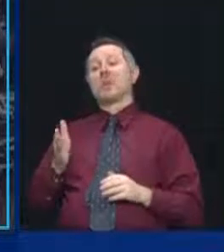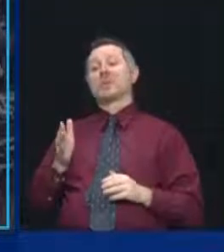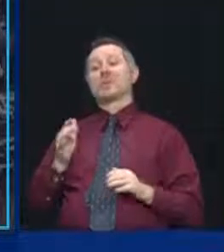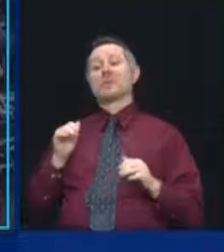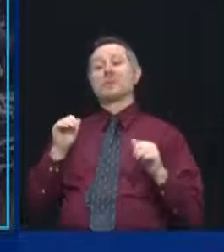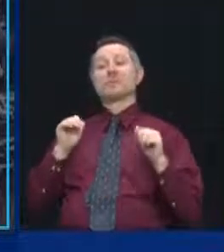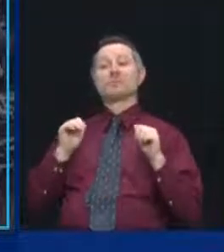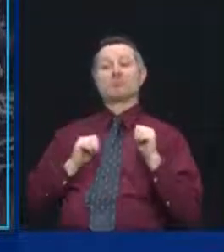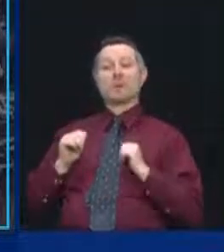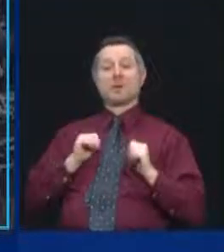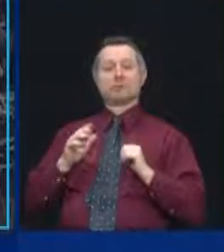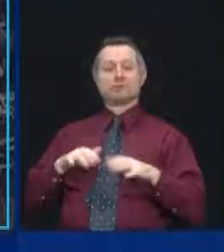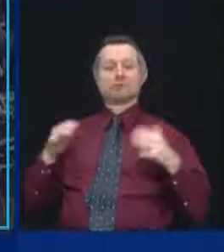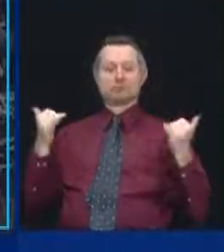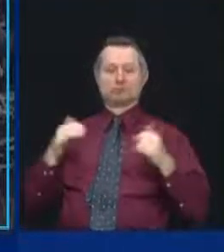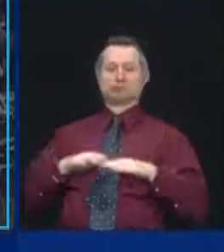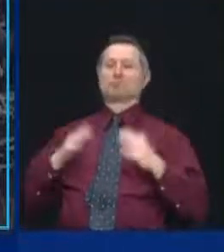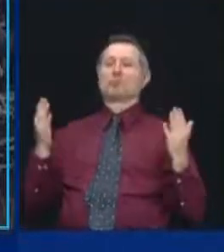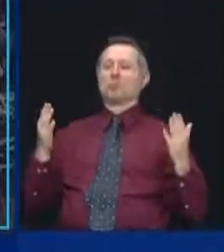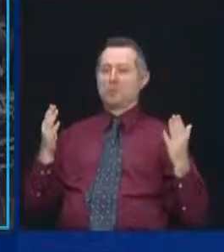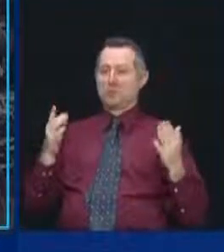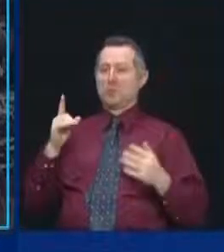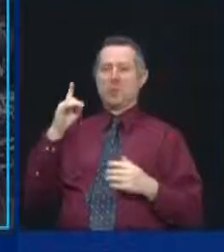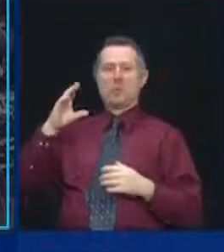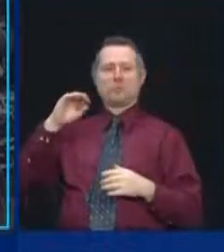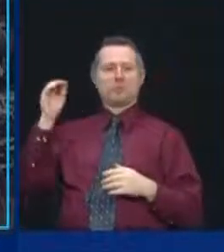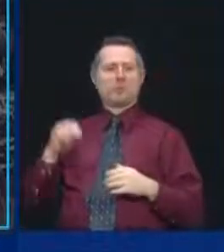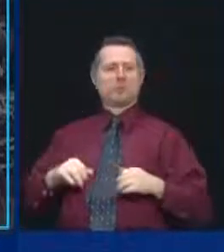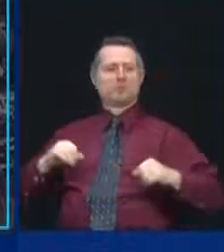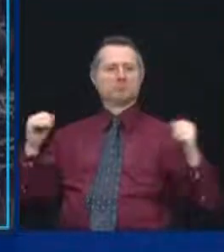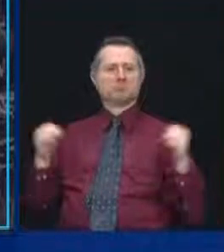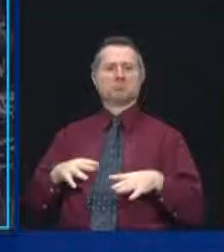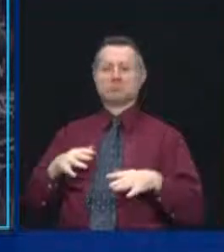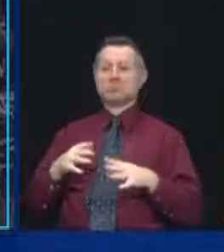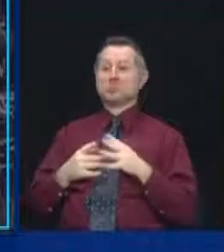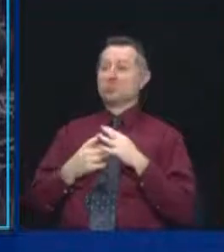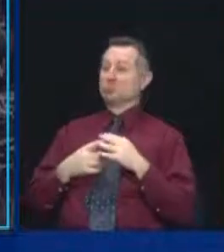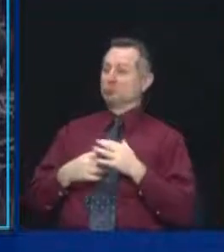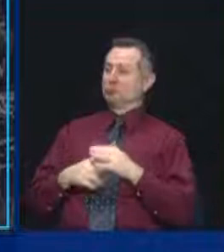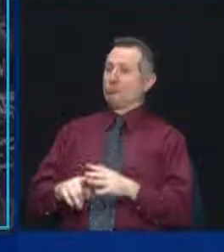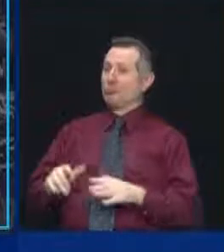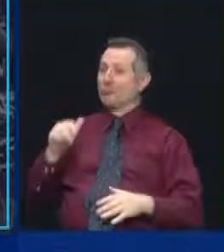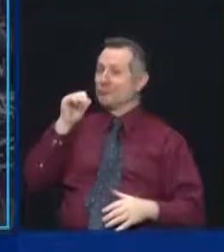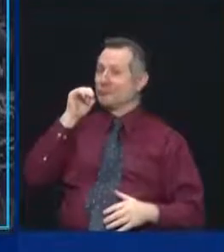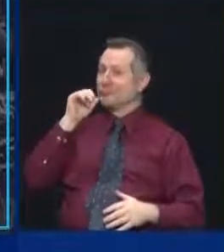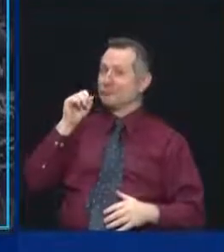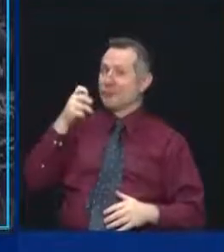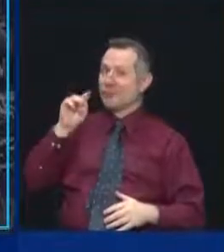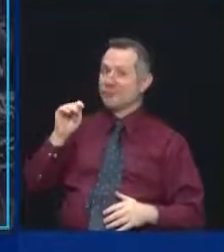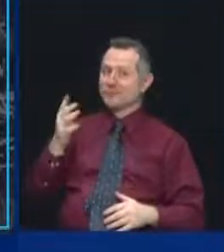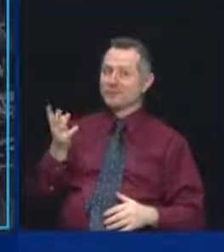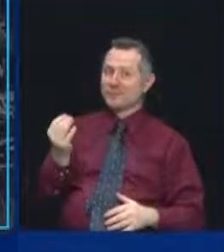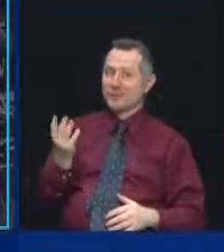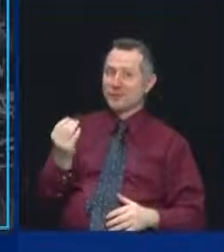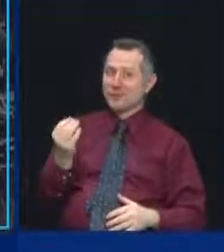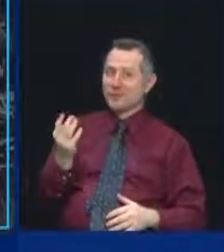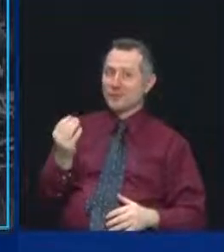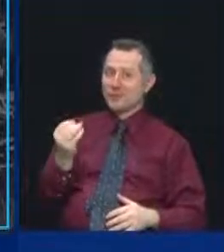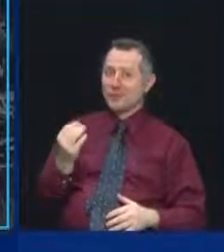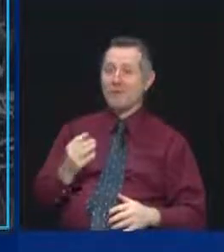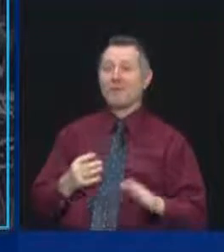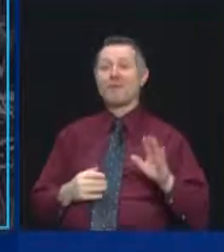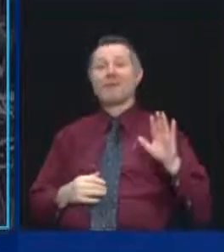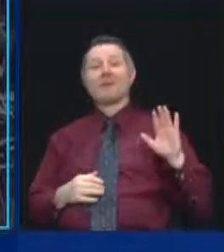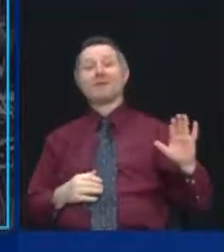for theaters. The shows open September 14th. That's a function of how Broadway operates,